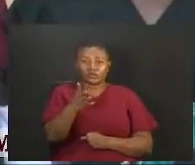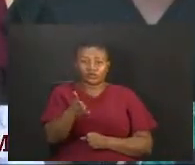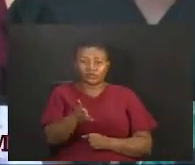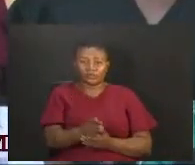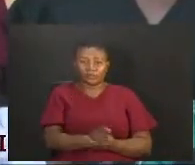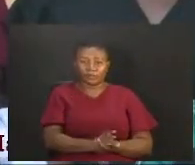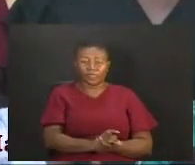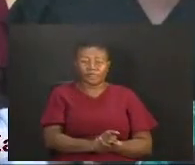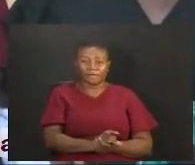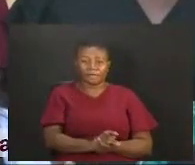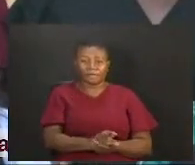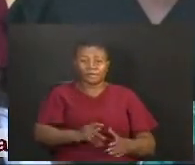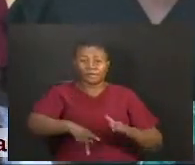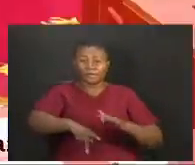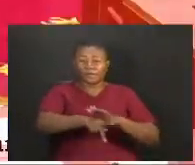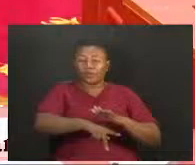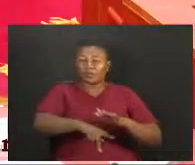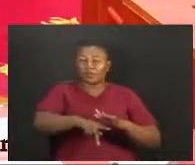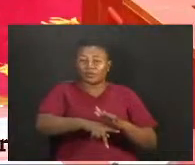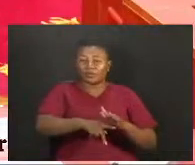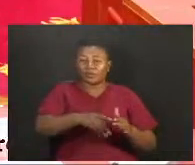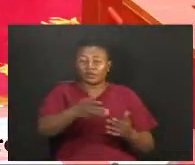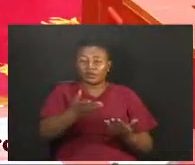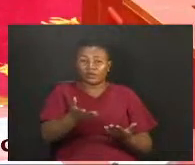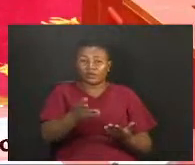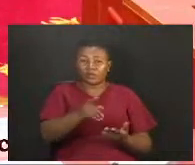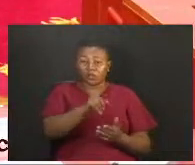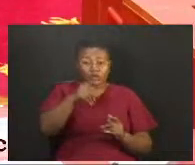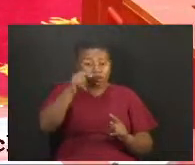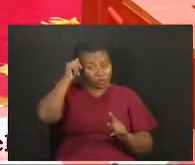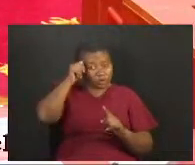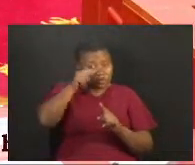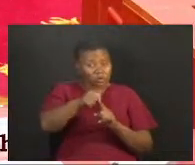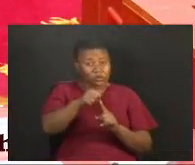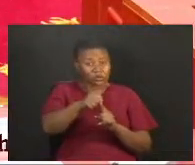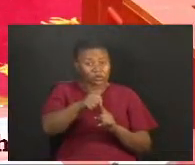Primary expenditure on commitment basis is projected at